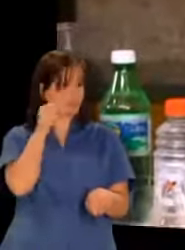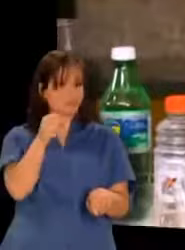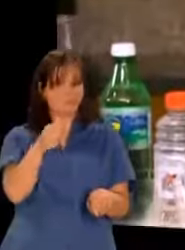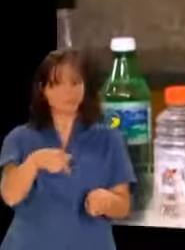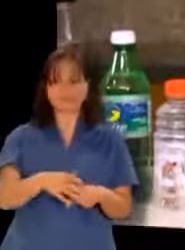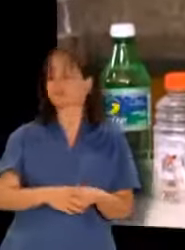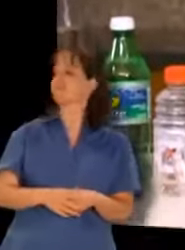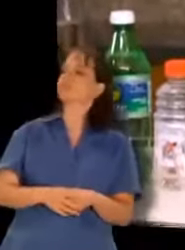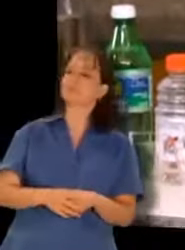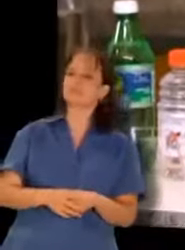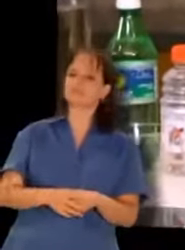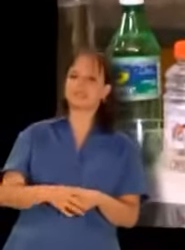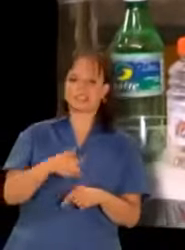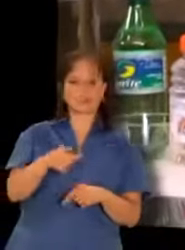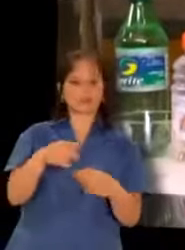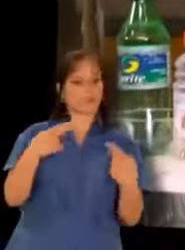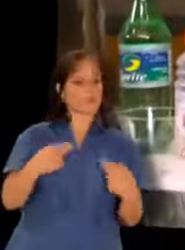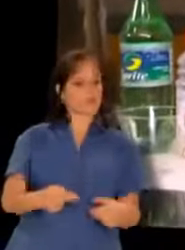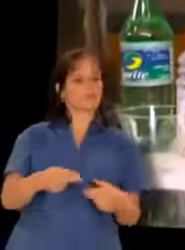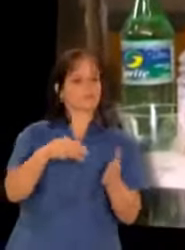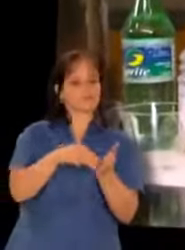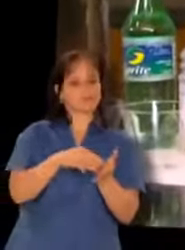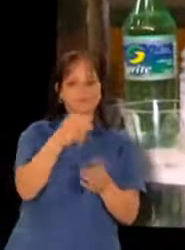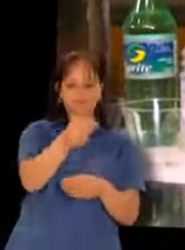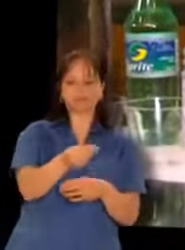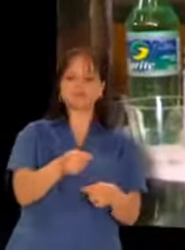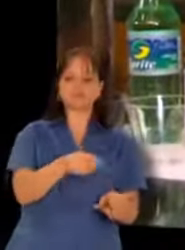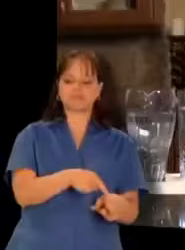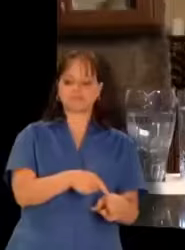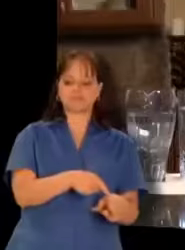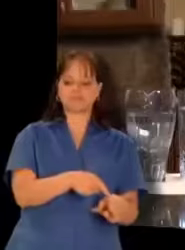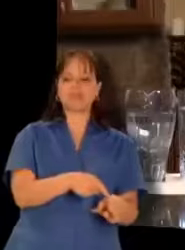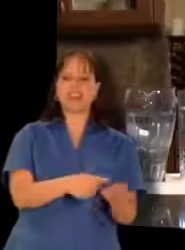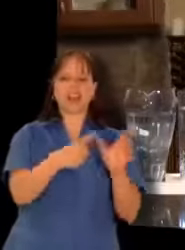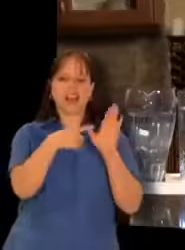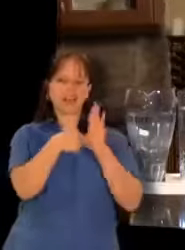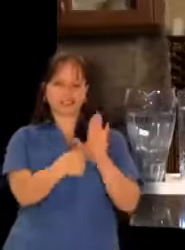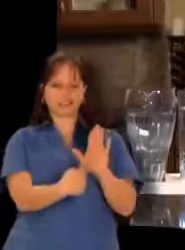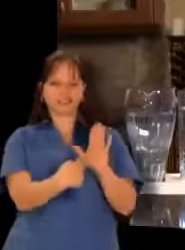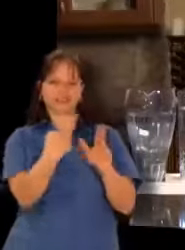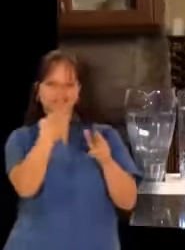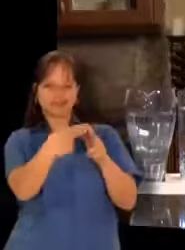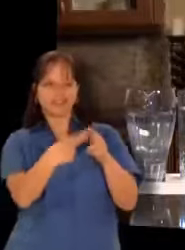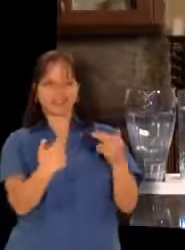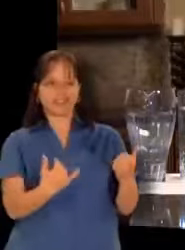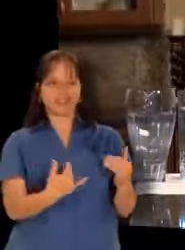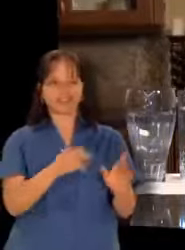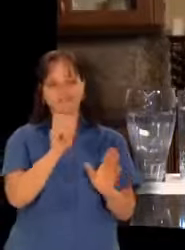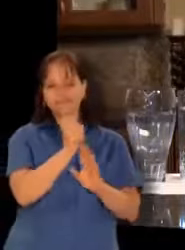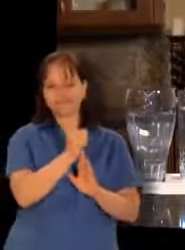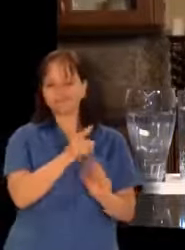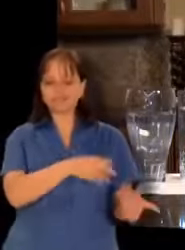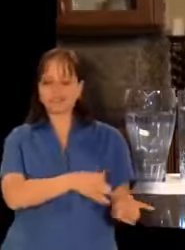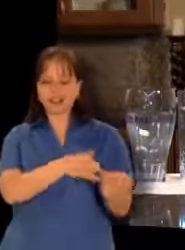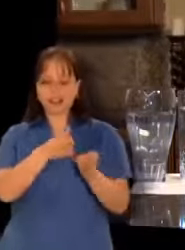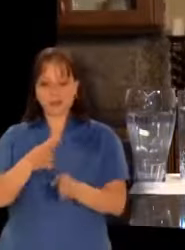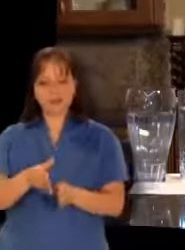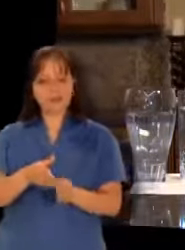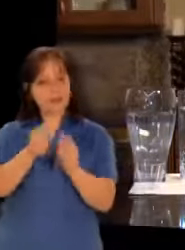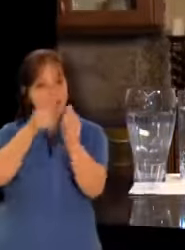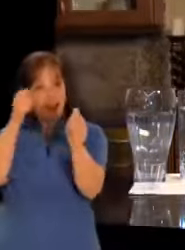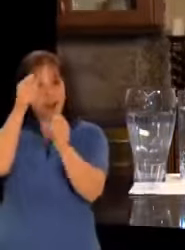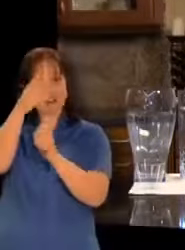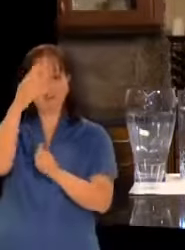holistic doctor too. Your holistic doctor. Okay. I'll show you what I call it in a little bit. How about the